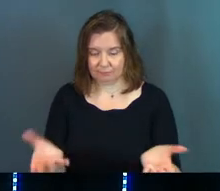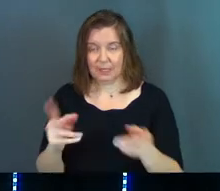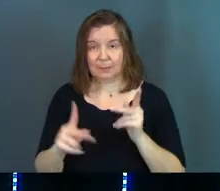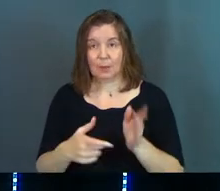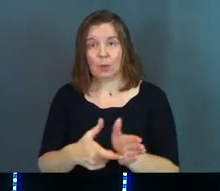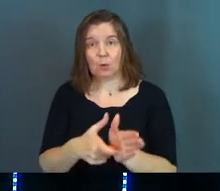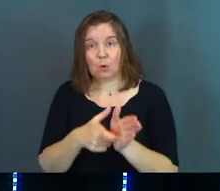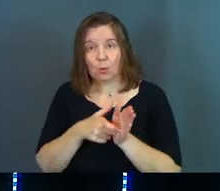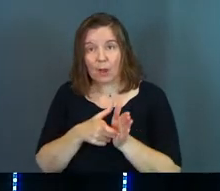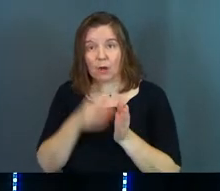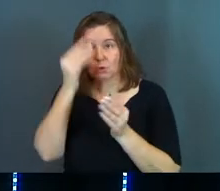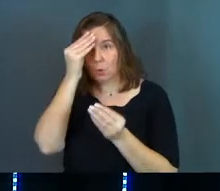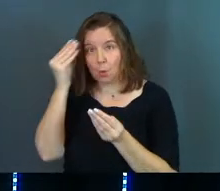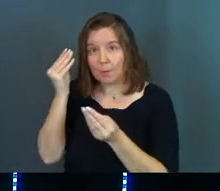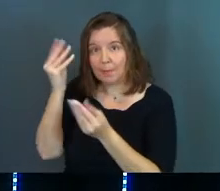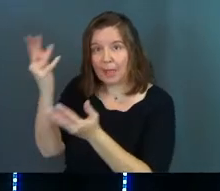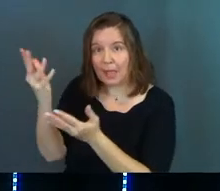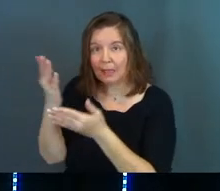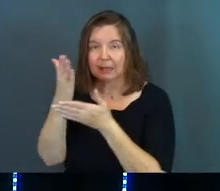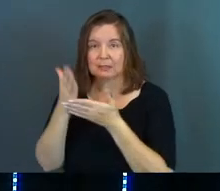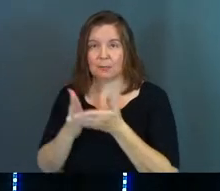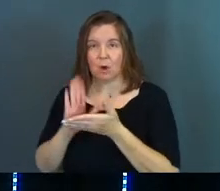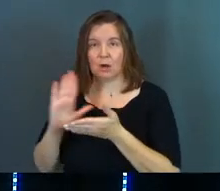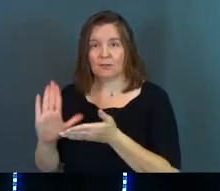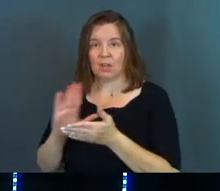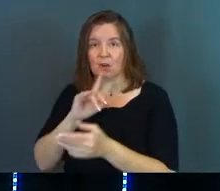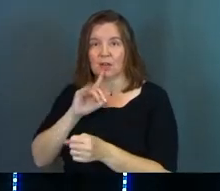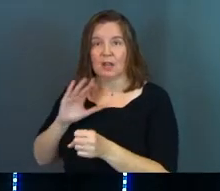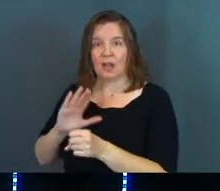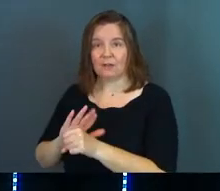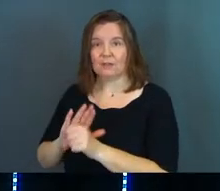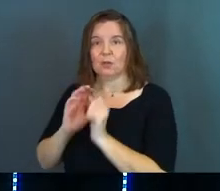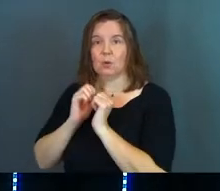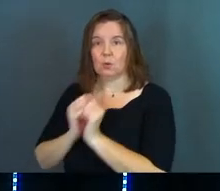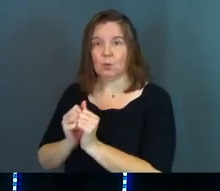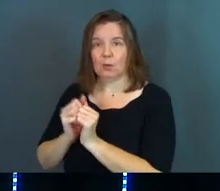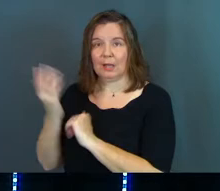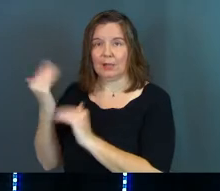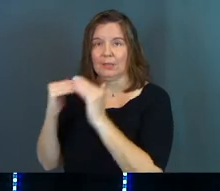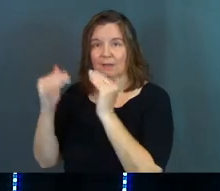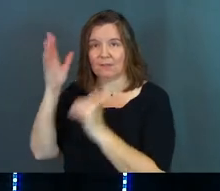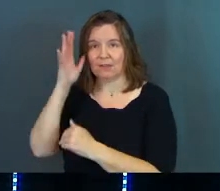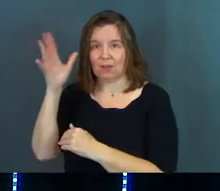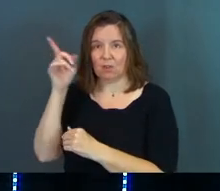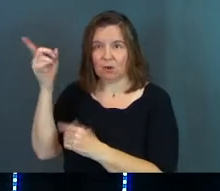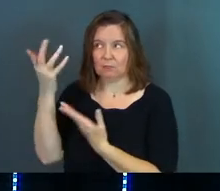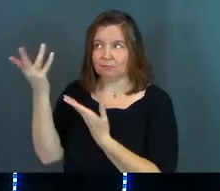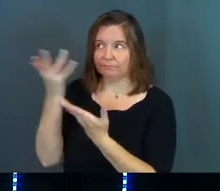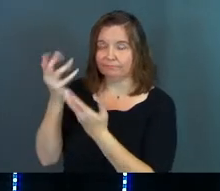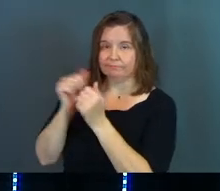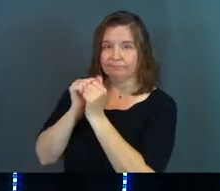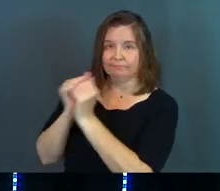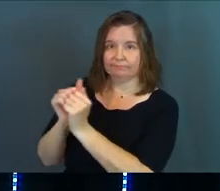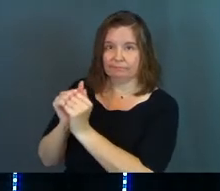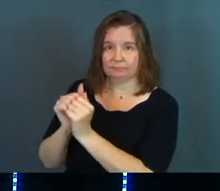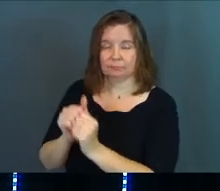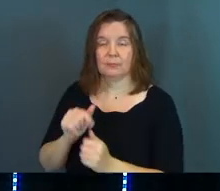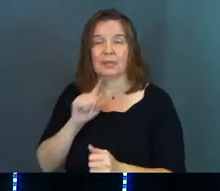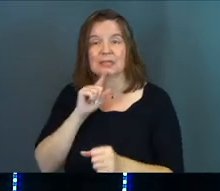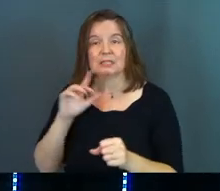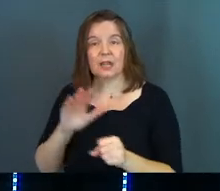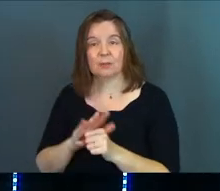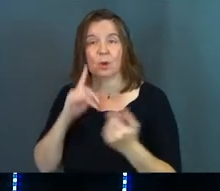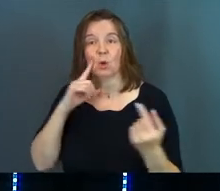they were required to obey as a part of their covenant with their heavenly Father, okay? This covenant,